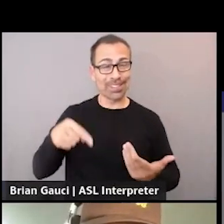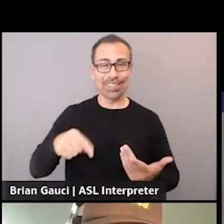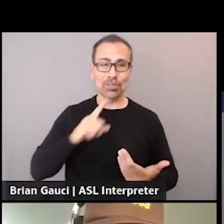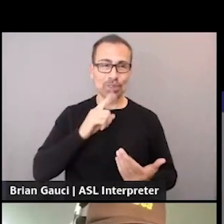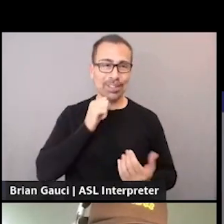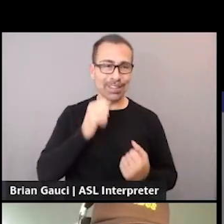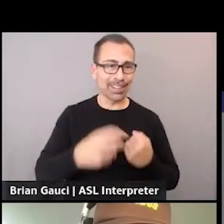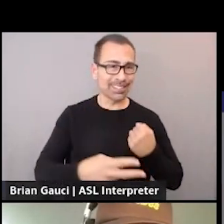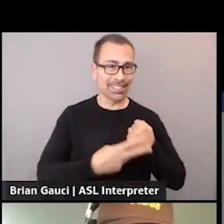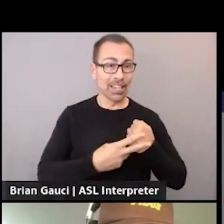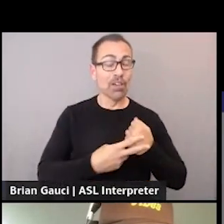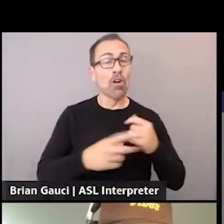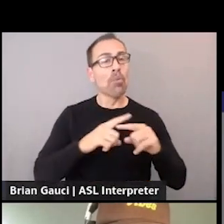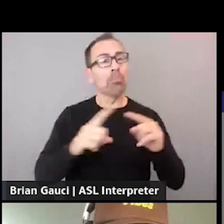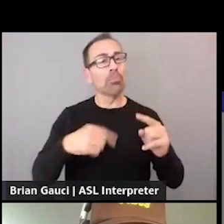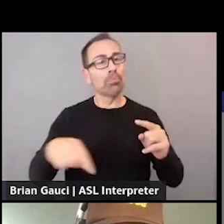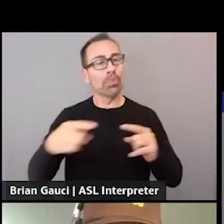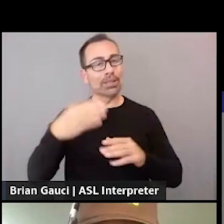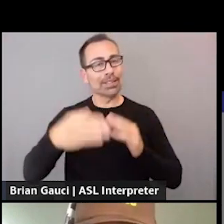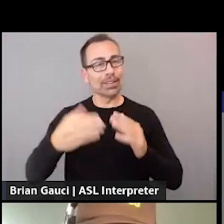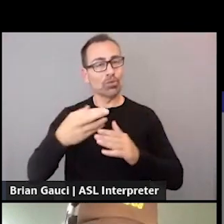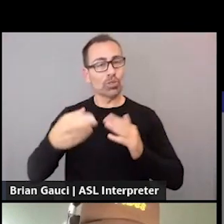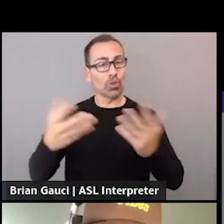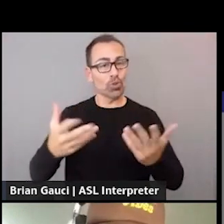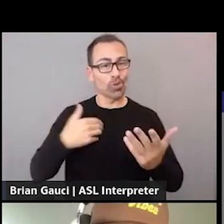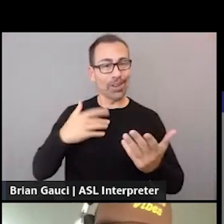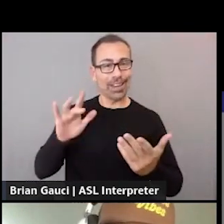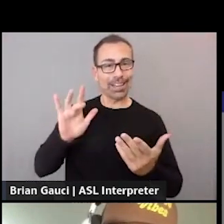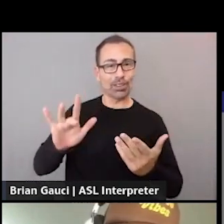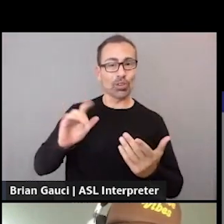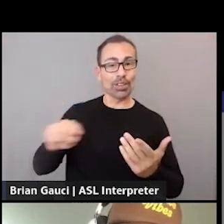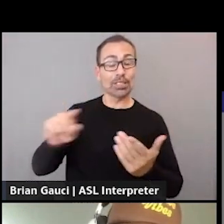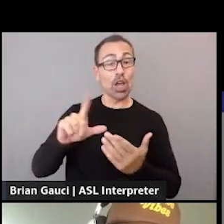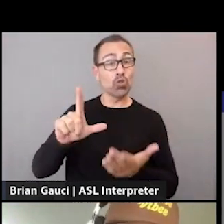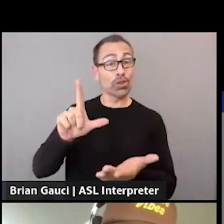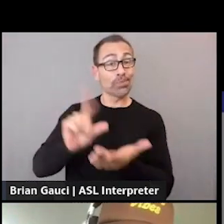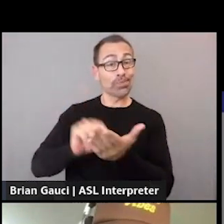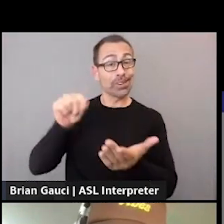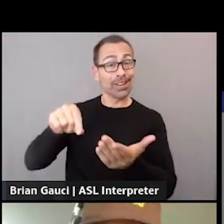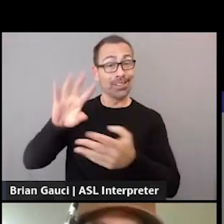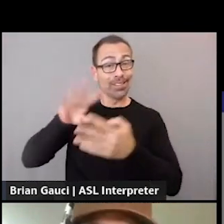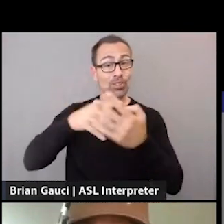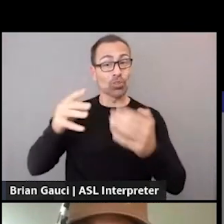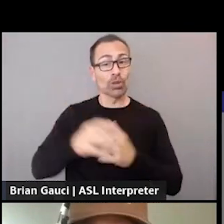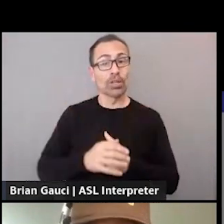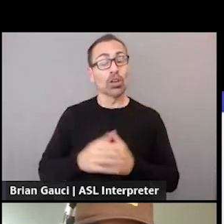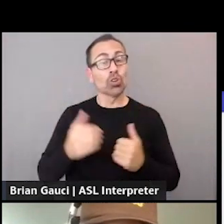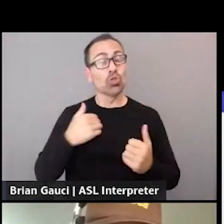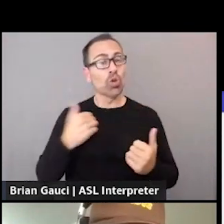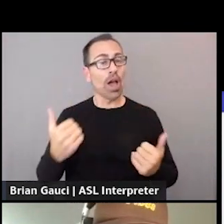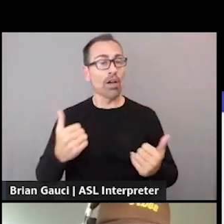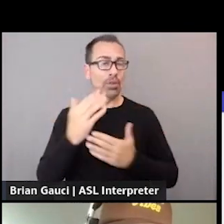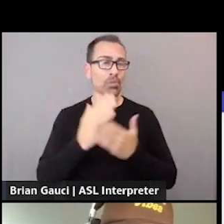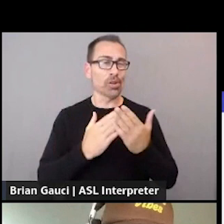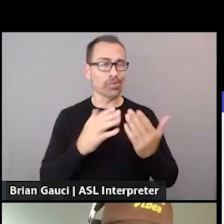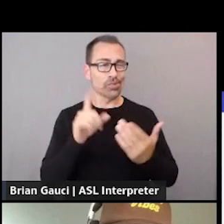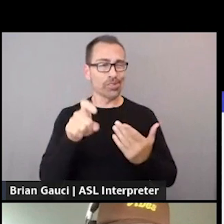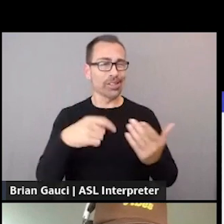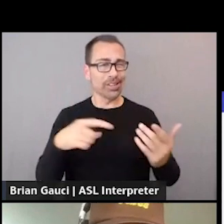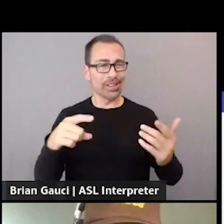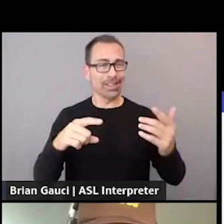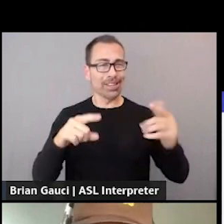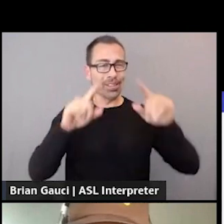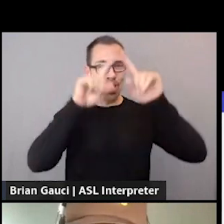the audience here, but you have the ability to print out just the portion that you need. You have the crossword search in the word bank. Little CSS